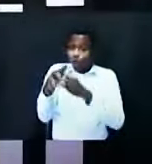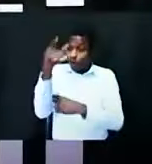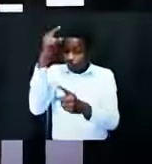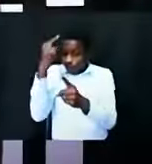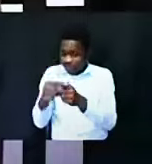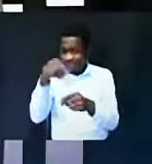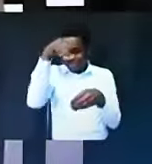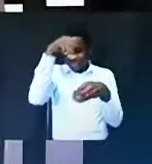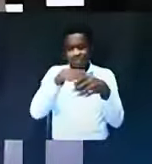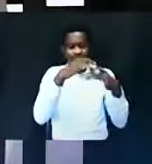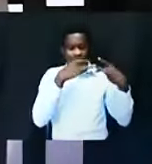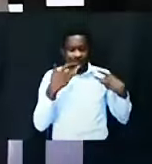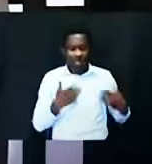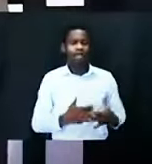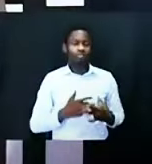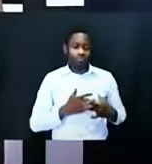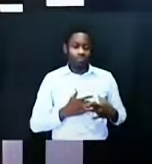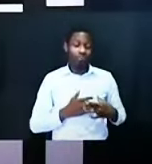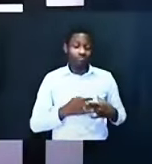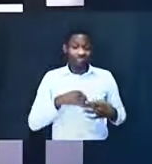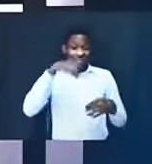teaching we need patience.